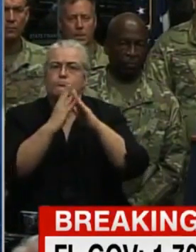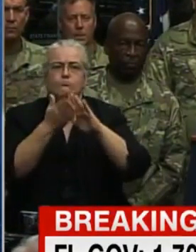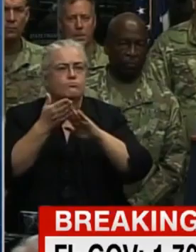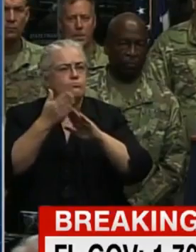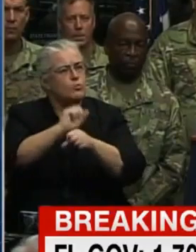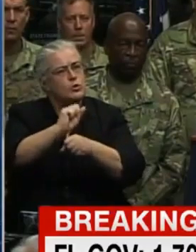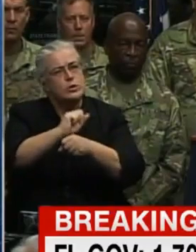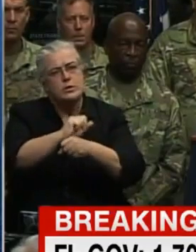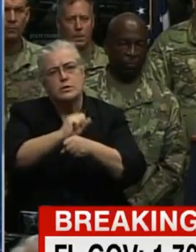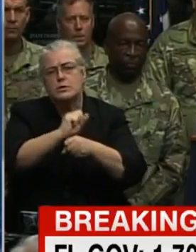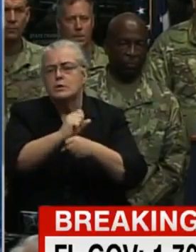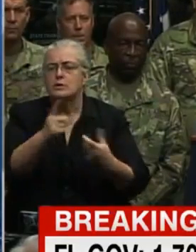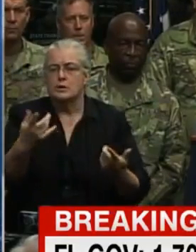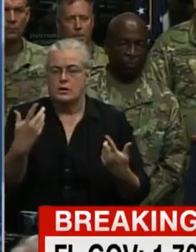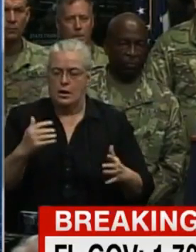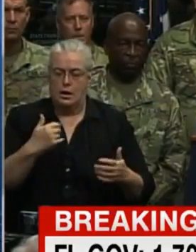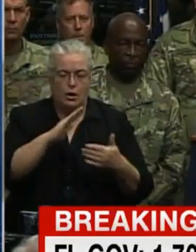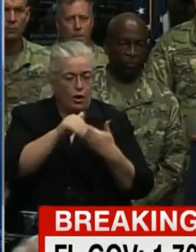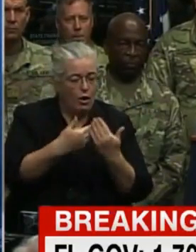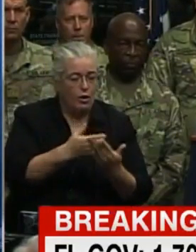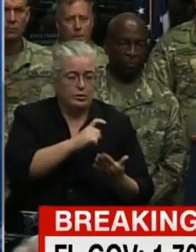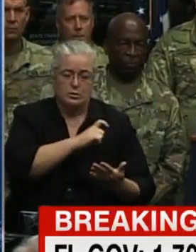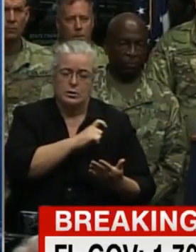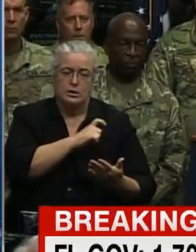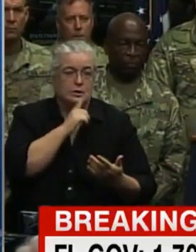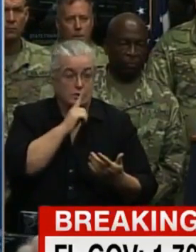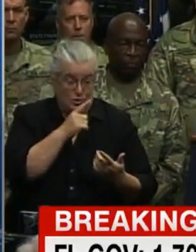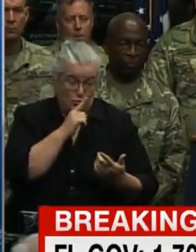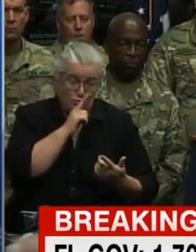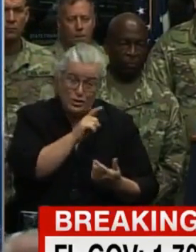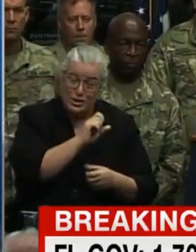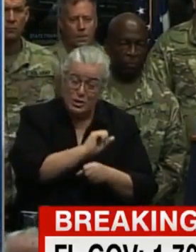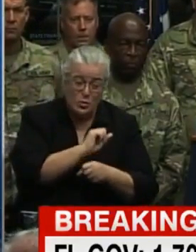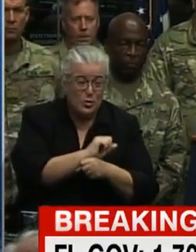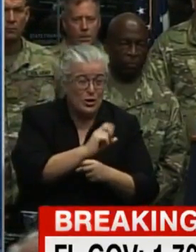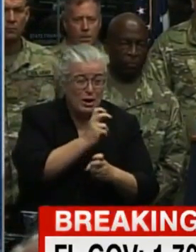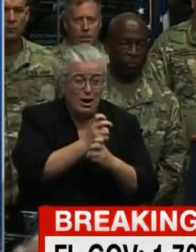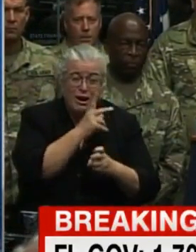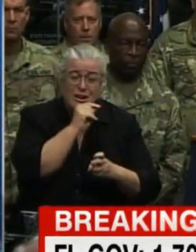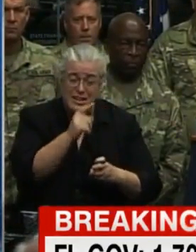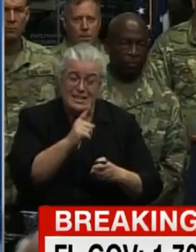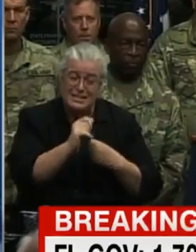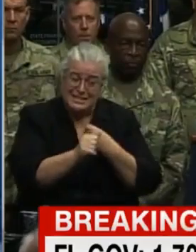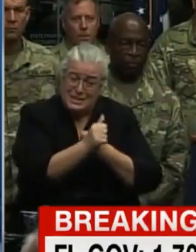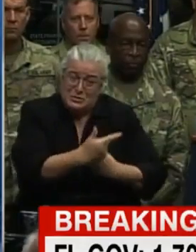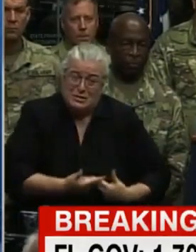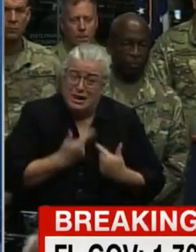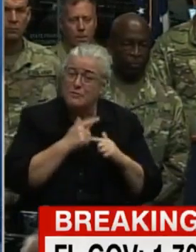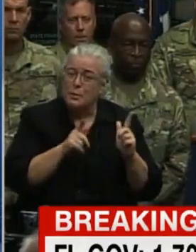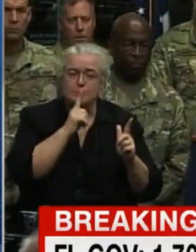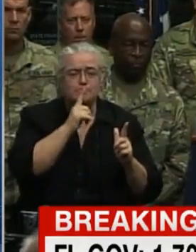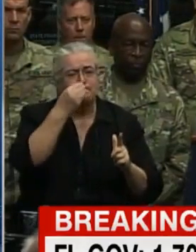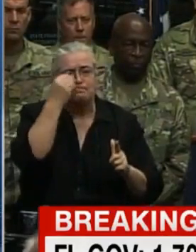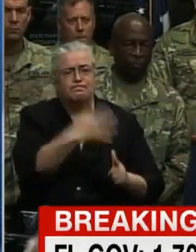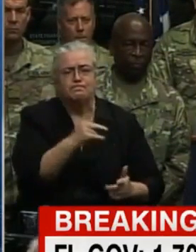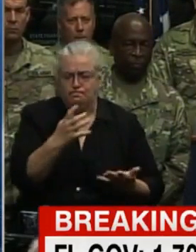We have so many members of our law enforcement community that are putting their lives at risk to help Floridians get to a safe place. And they will not stop until it's no